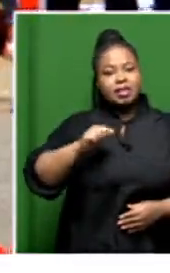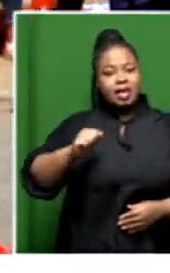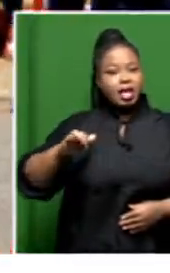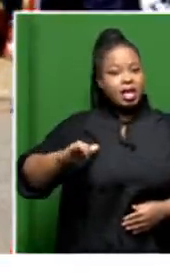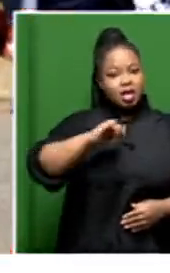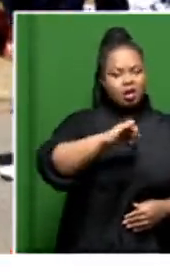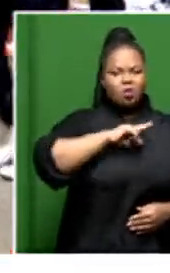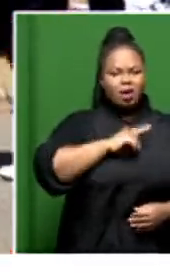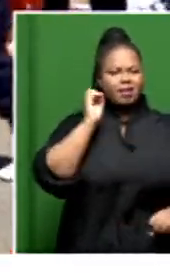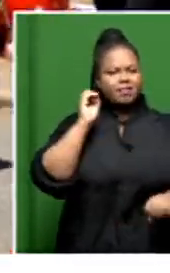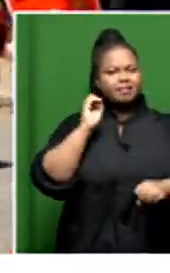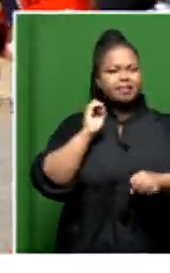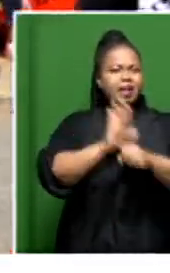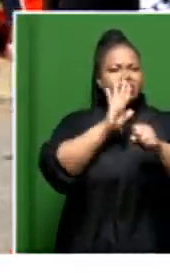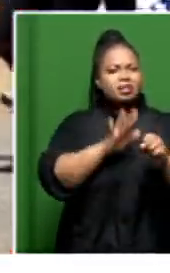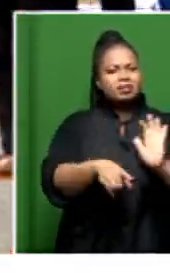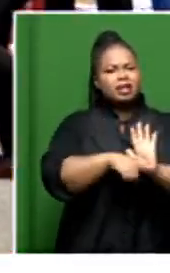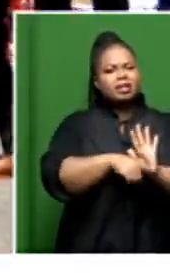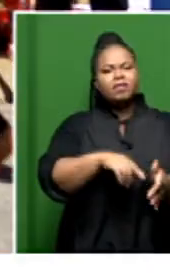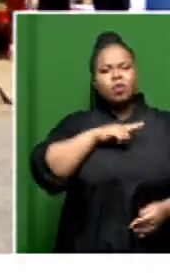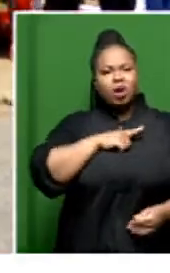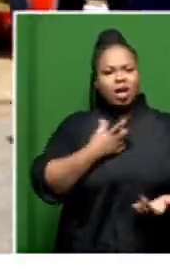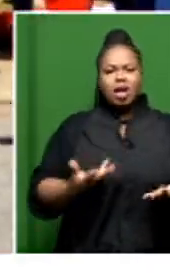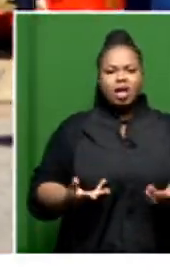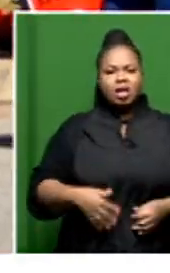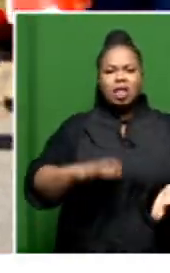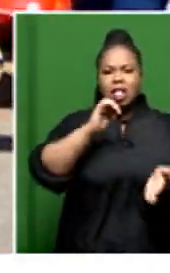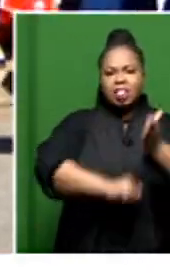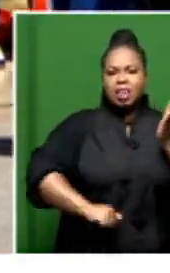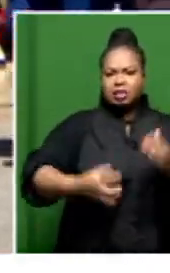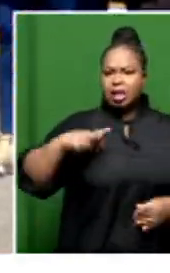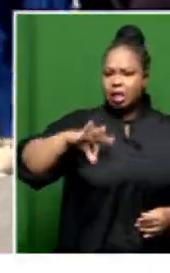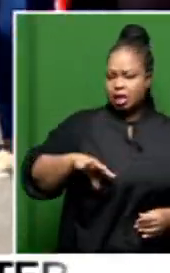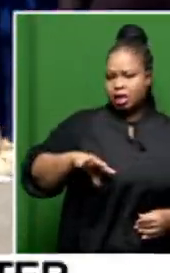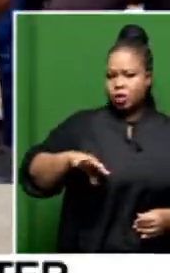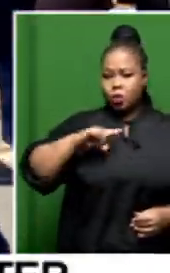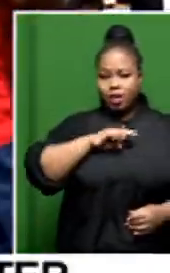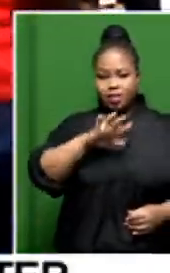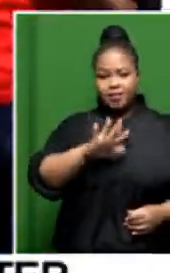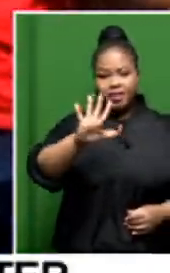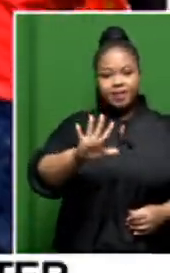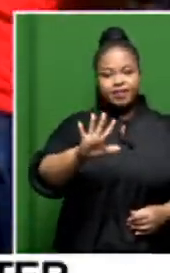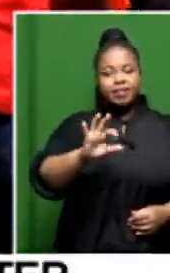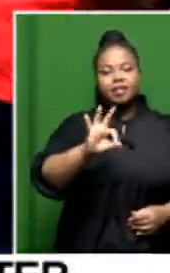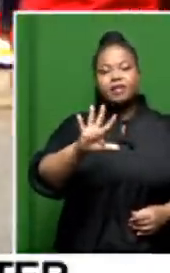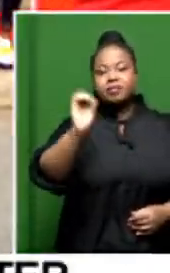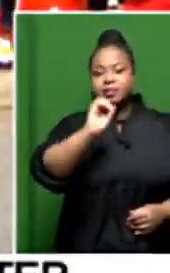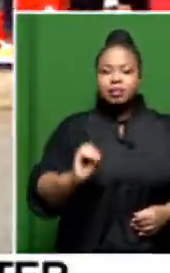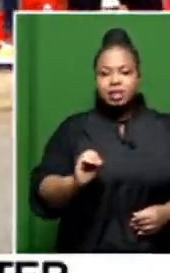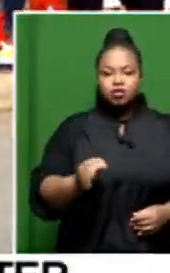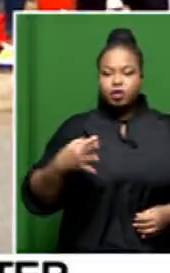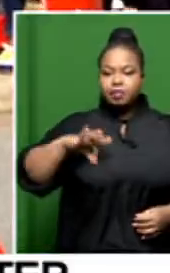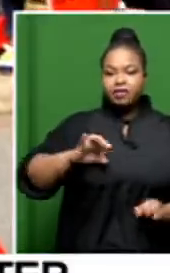brunt of cost cutting. Workers at SAA have had 35% of their salaries and benefits